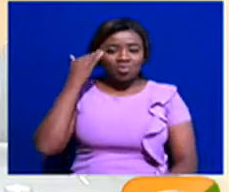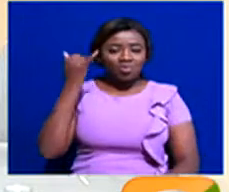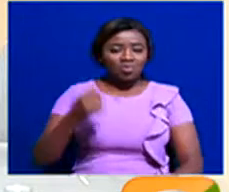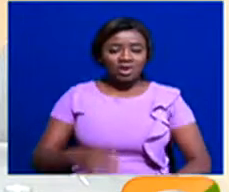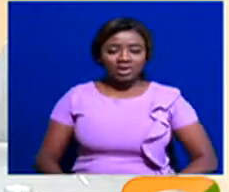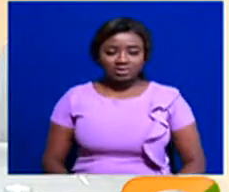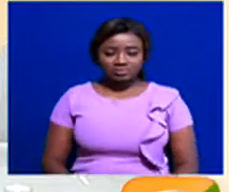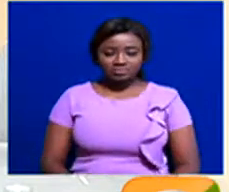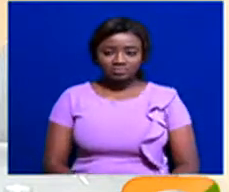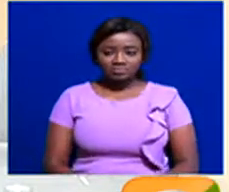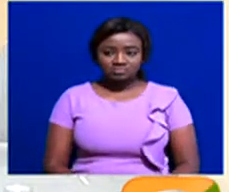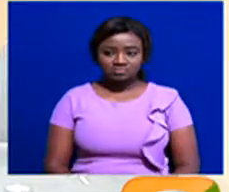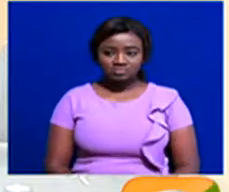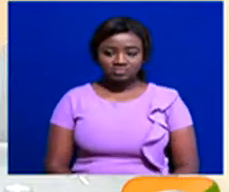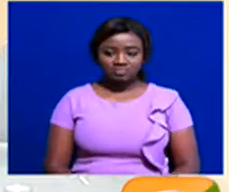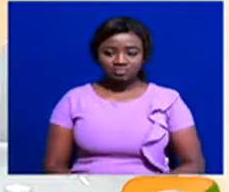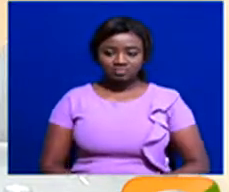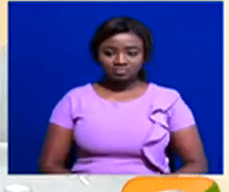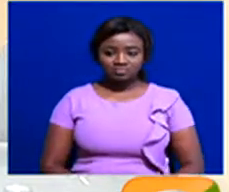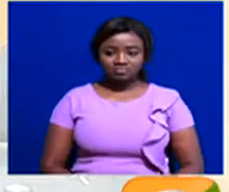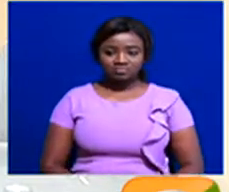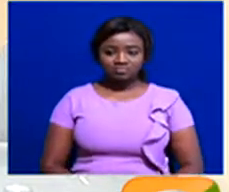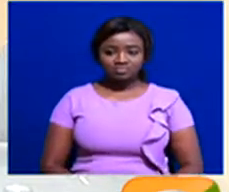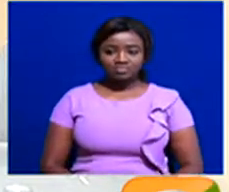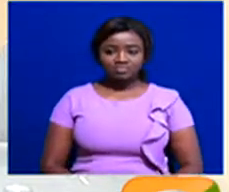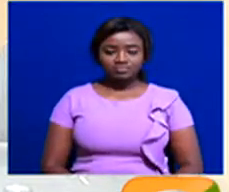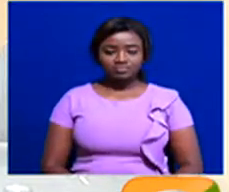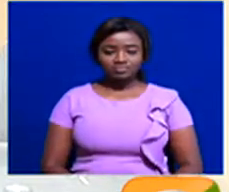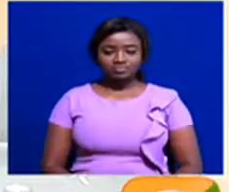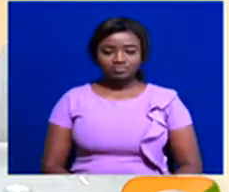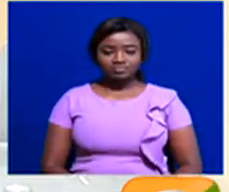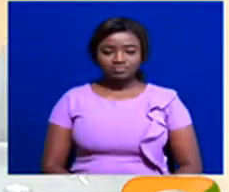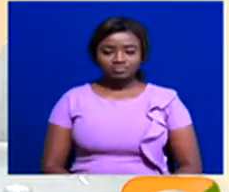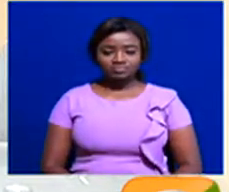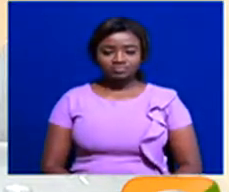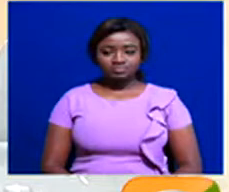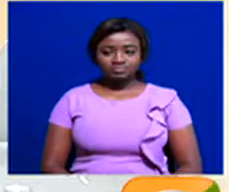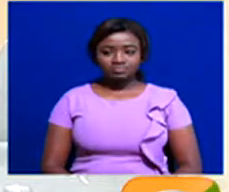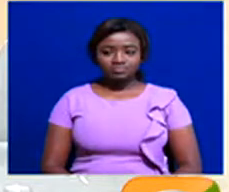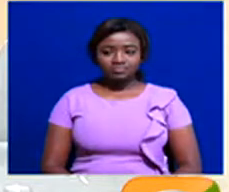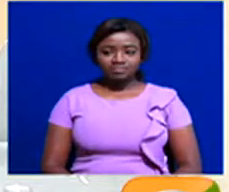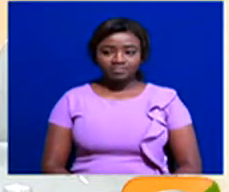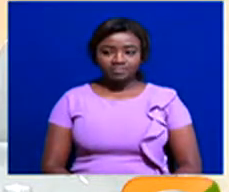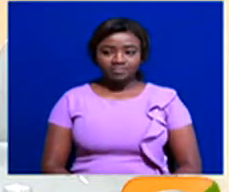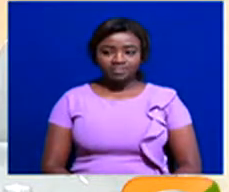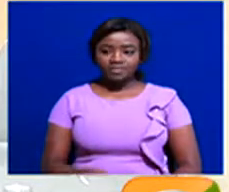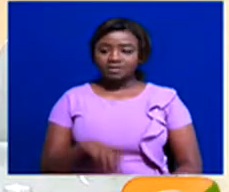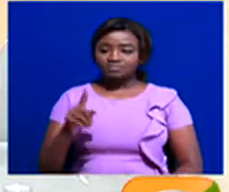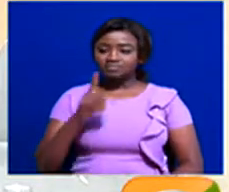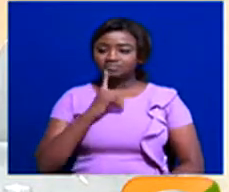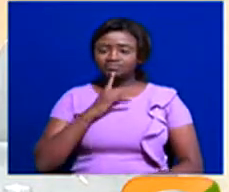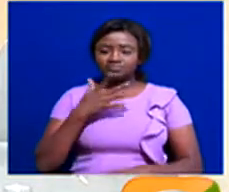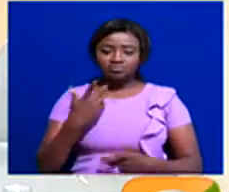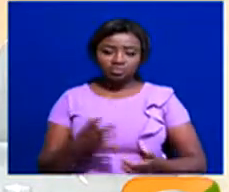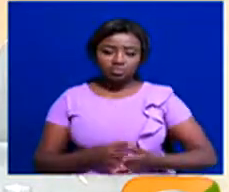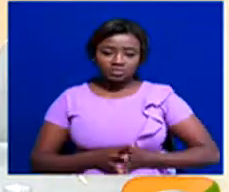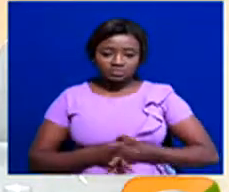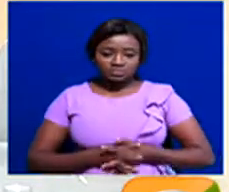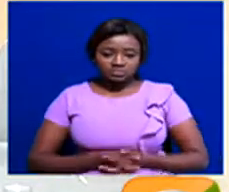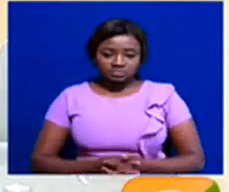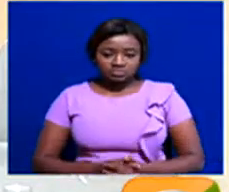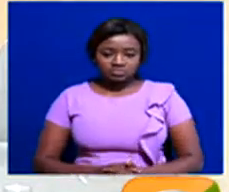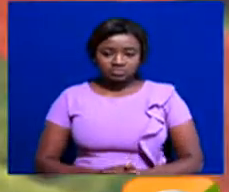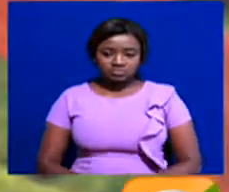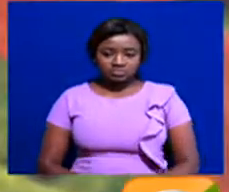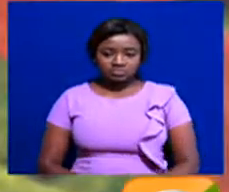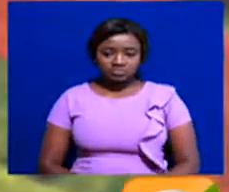should step away from tobacco growing and go into other crops. But why is it that there's some resistance? What do they tell you when you ask them to move to other crops? Some